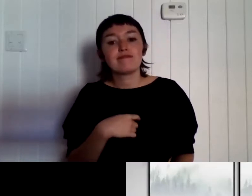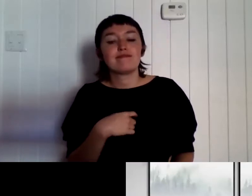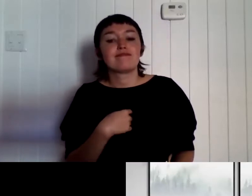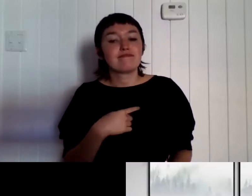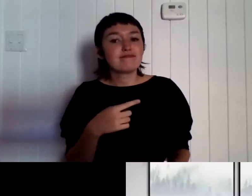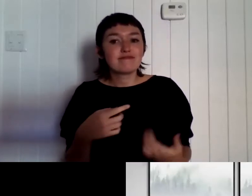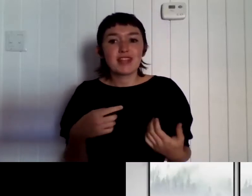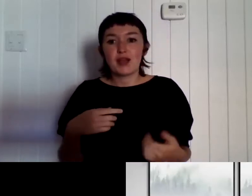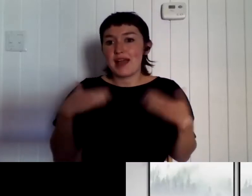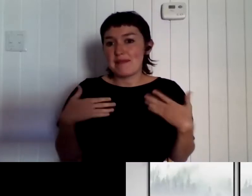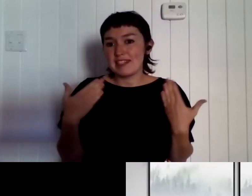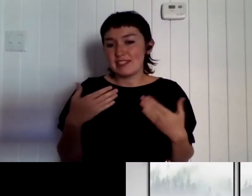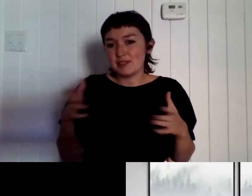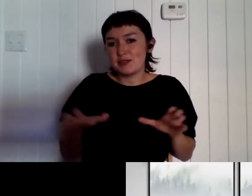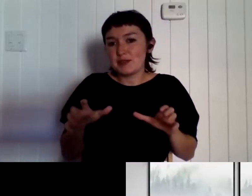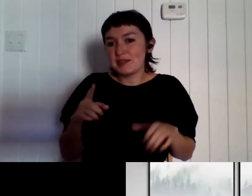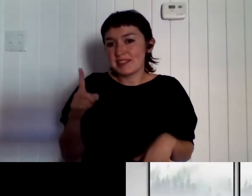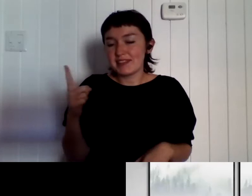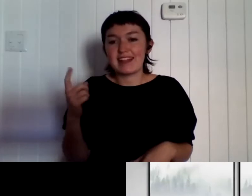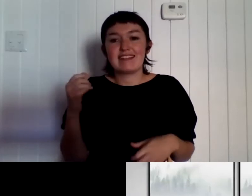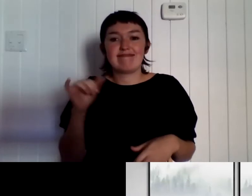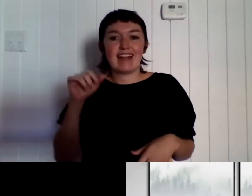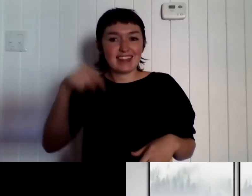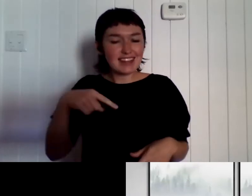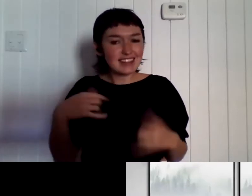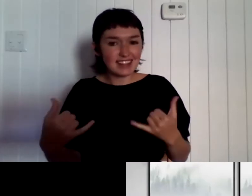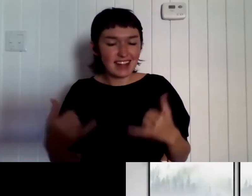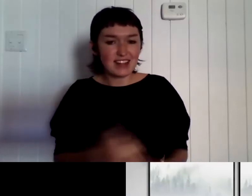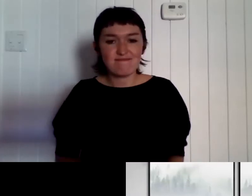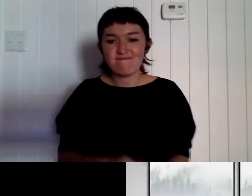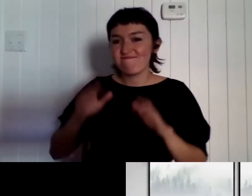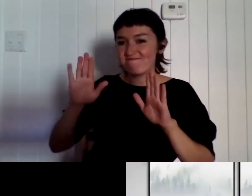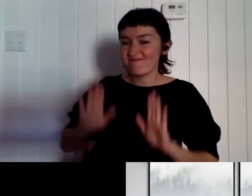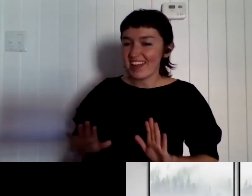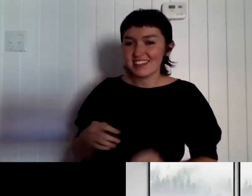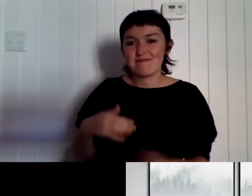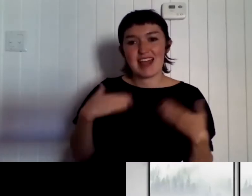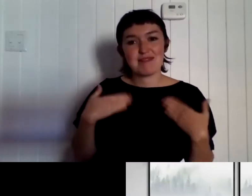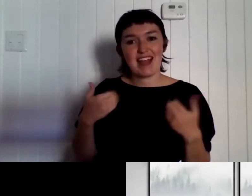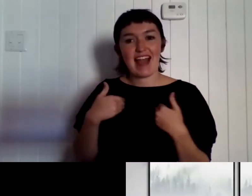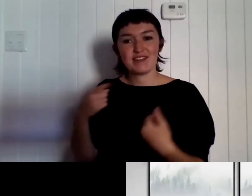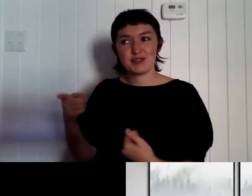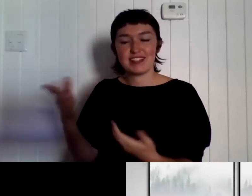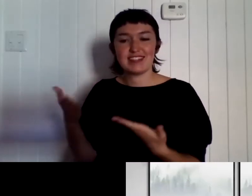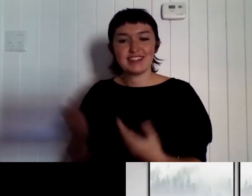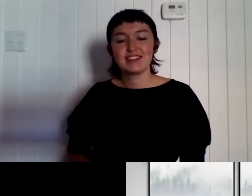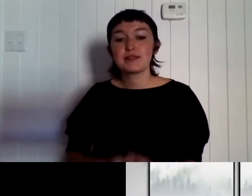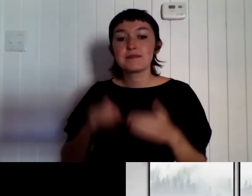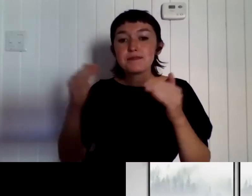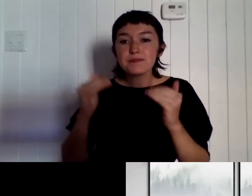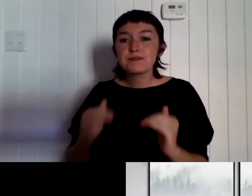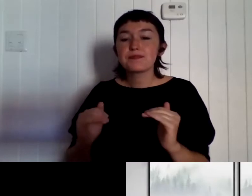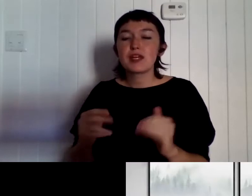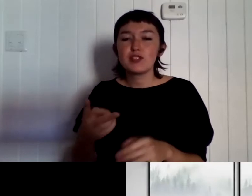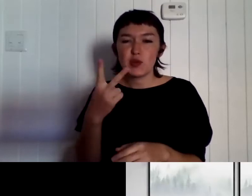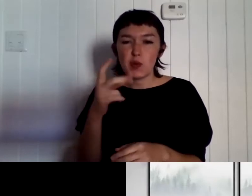doing something like this today. Awesome. We're happy to have you here. Awesome. Very cool. The next question is, I'm going to combine two questions